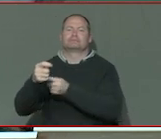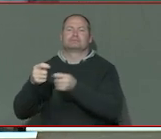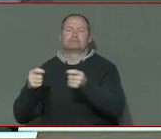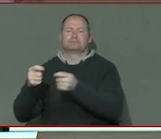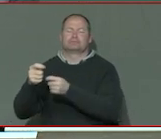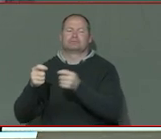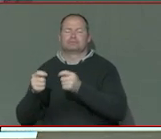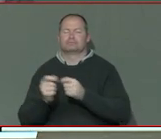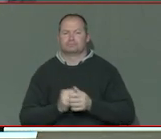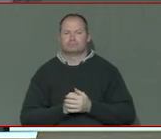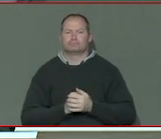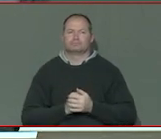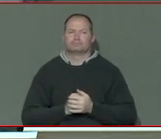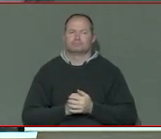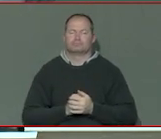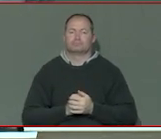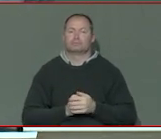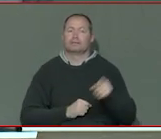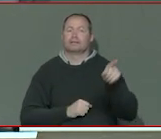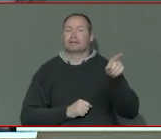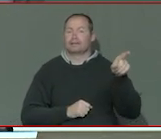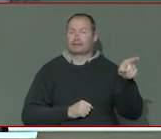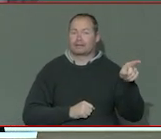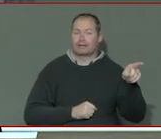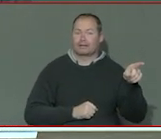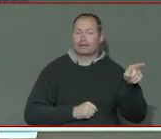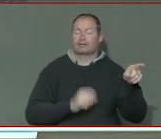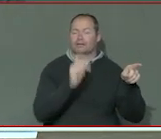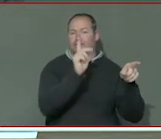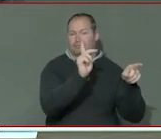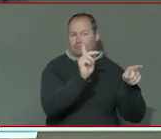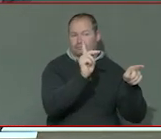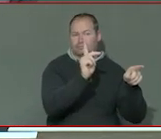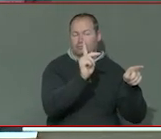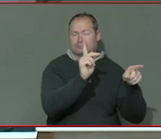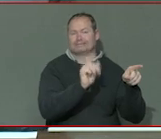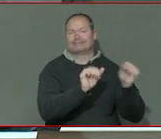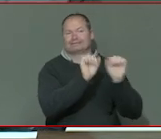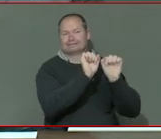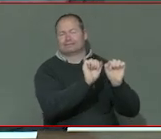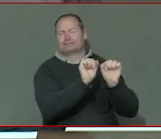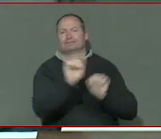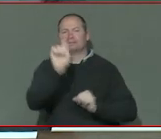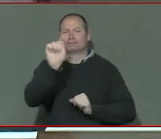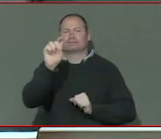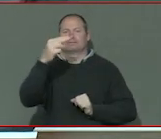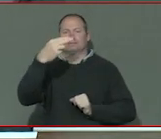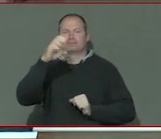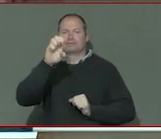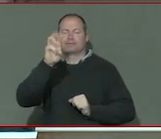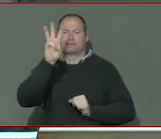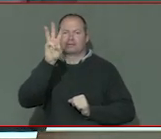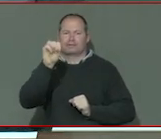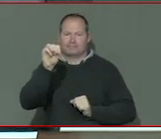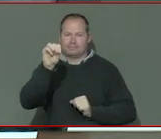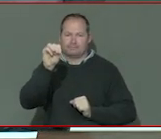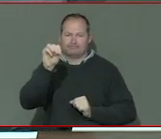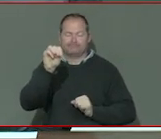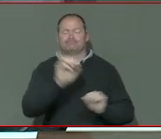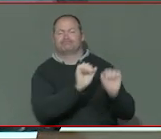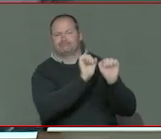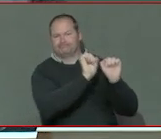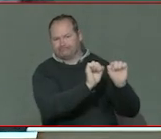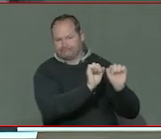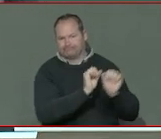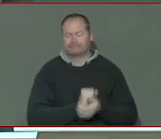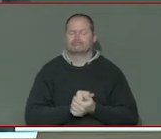And creditor Cairo Suppliers are them. So now if we read the transaction, it will actually become